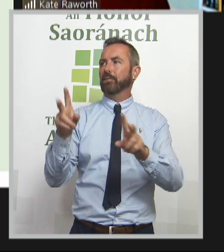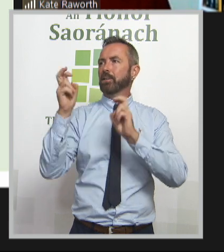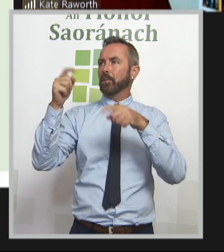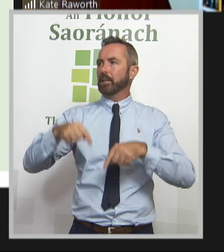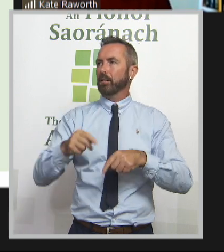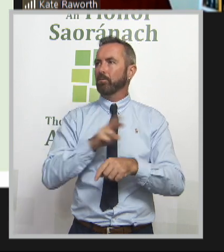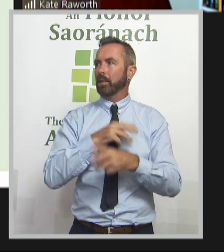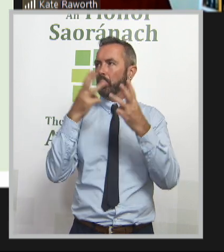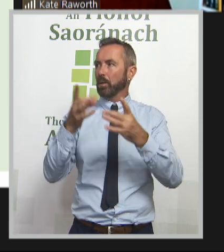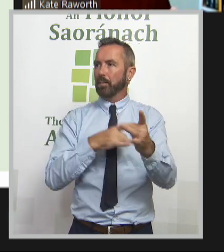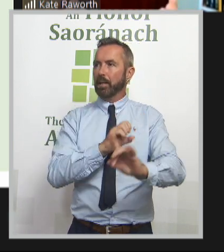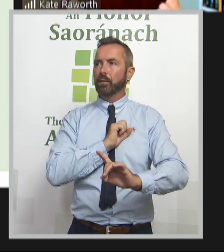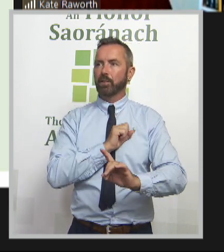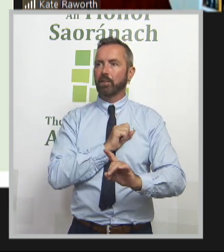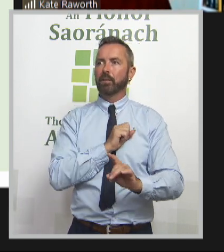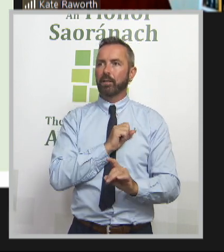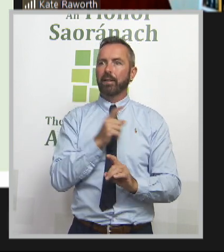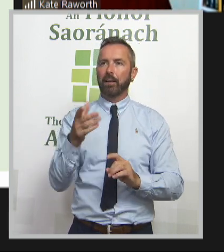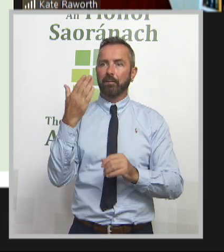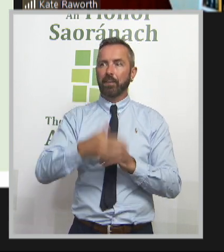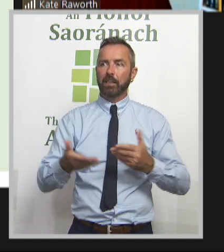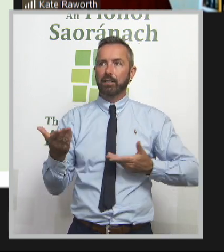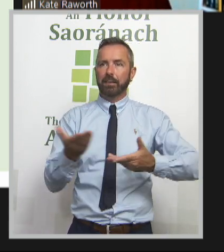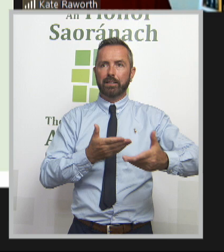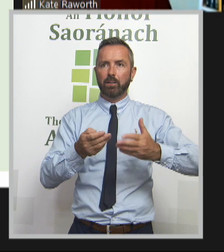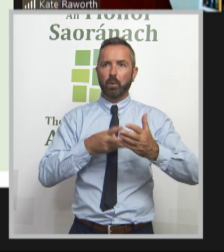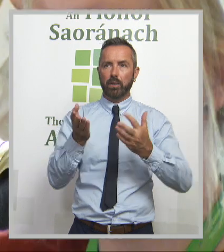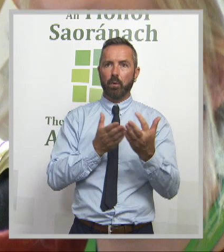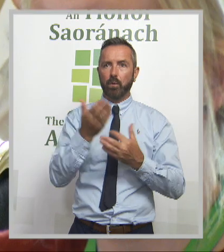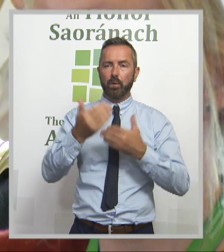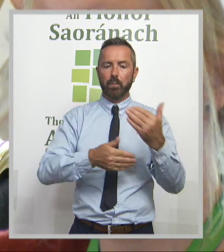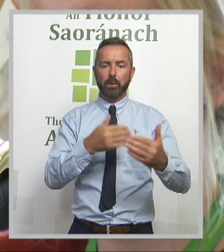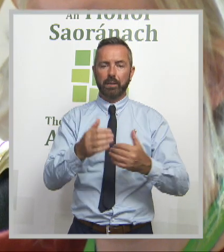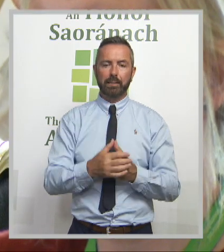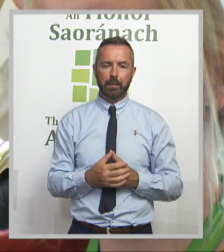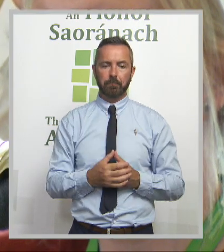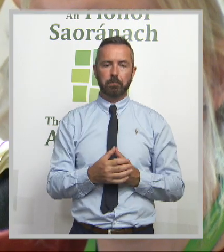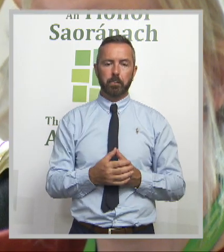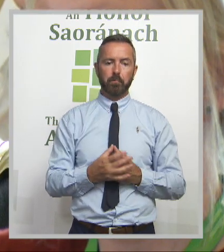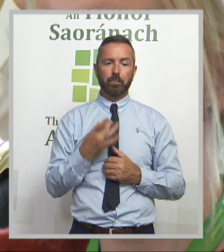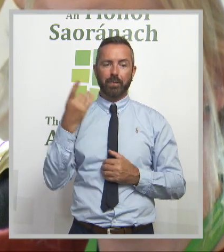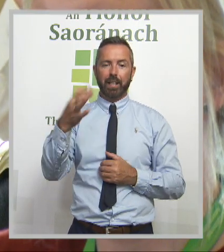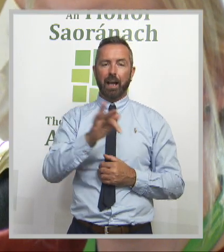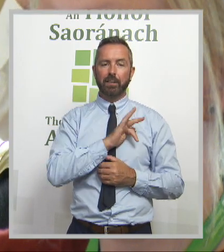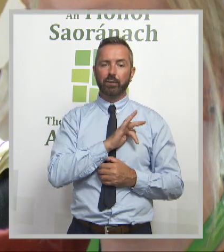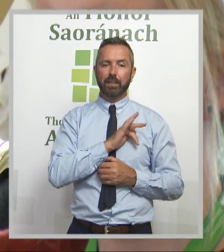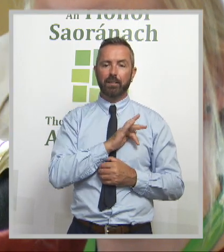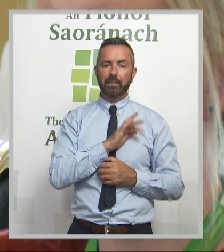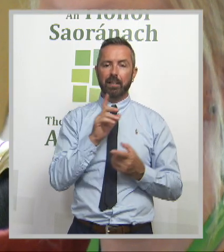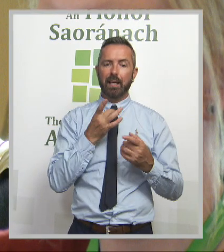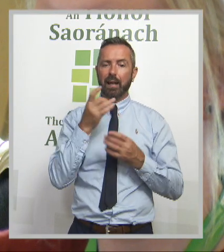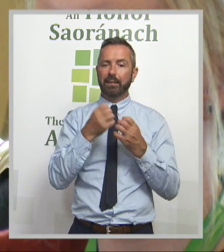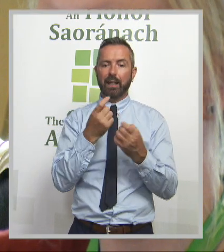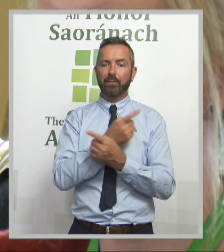you really want to make sure are discussed as you go through the process of the assembly, and asking yourselves, what